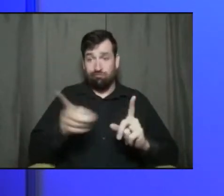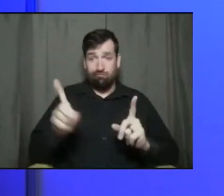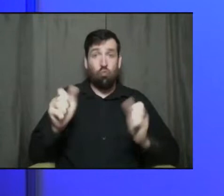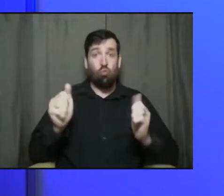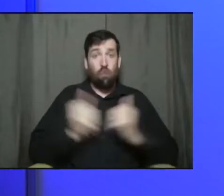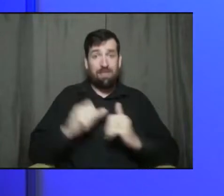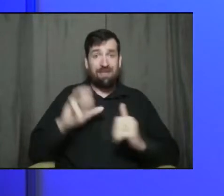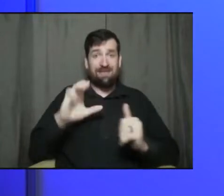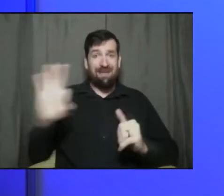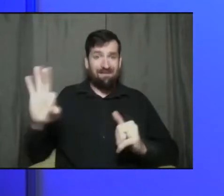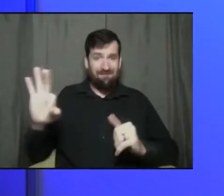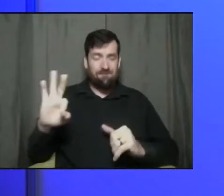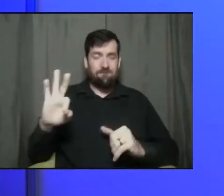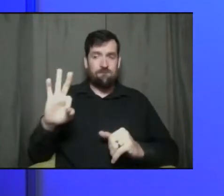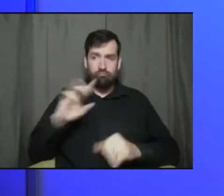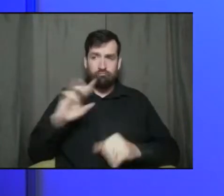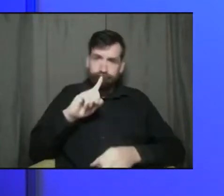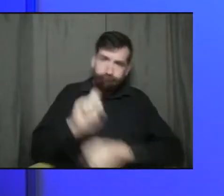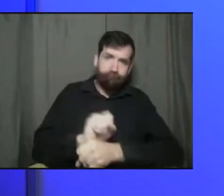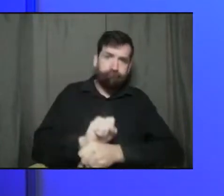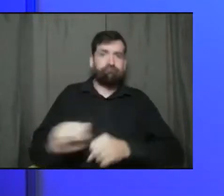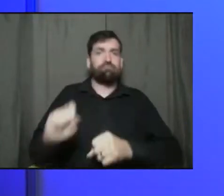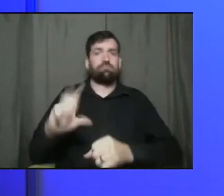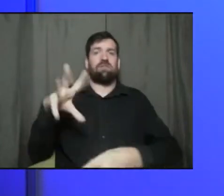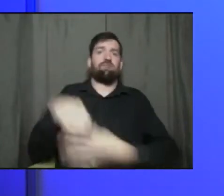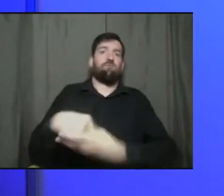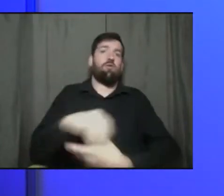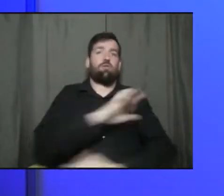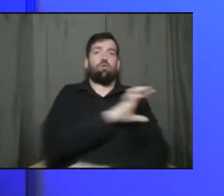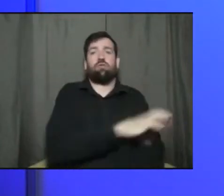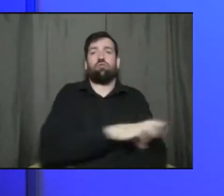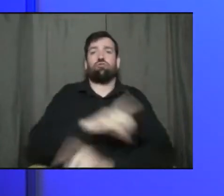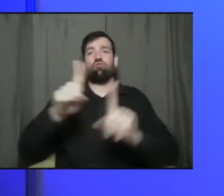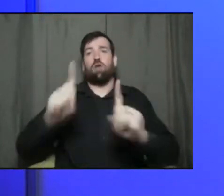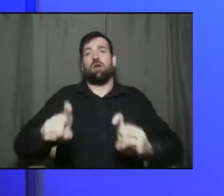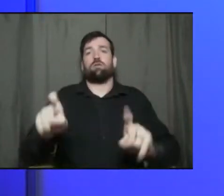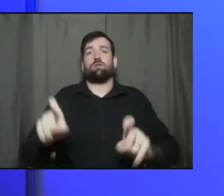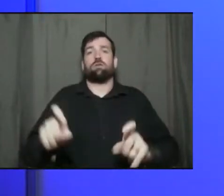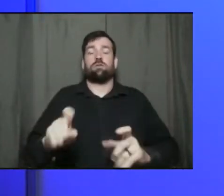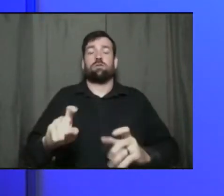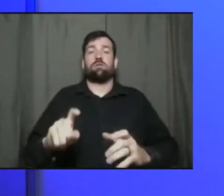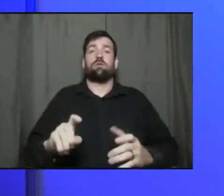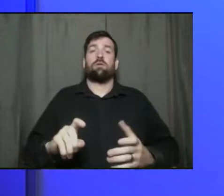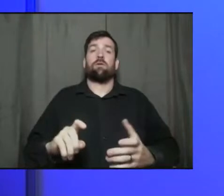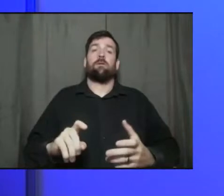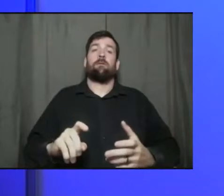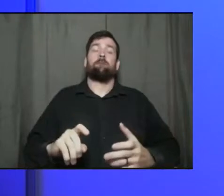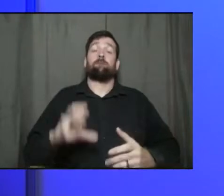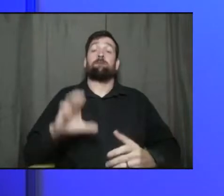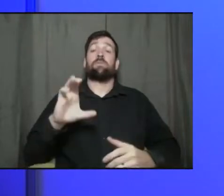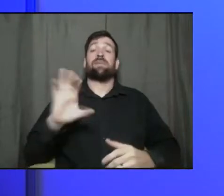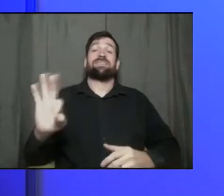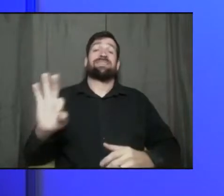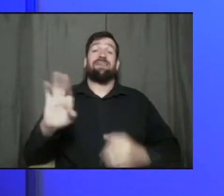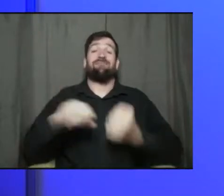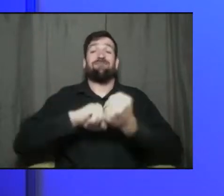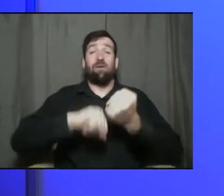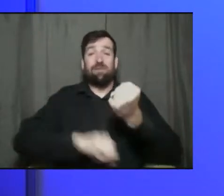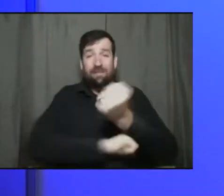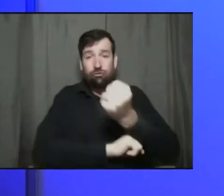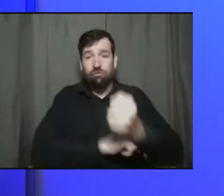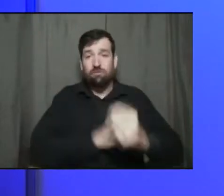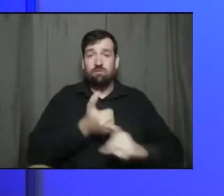committed to conducting clinical trials, participating in clinical trials. The CF Foundation has been a